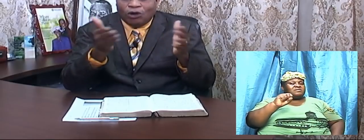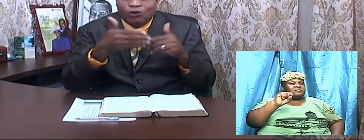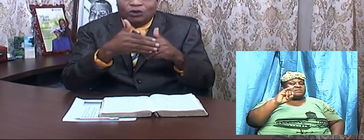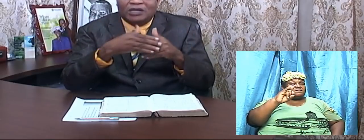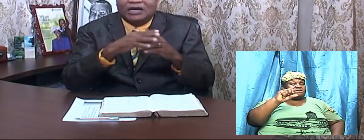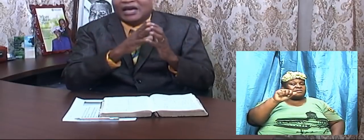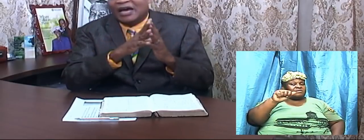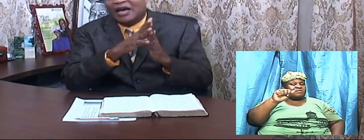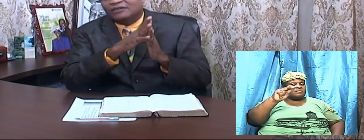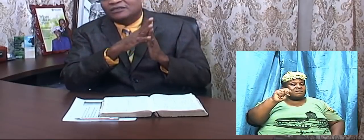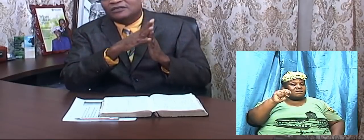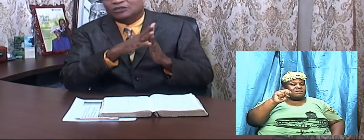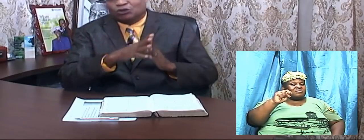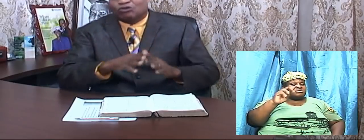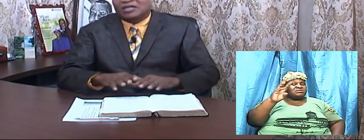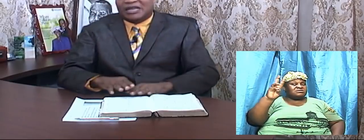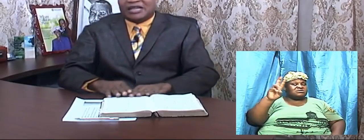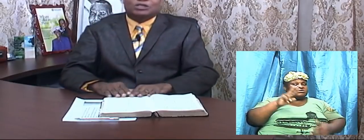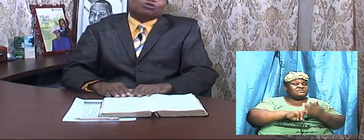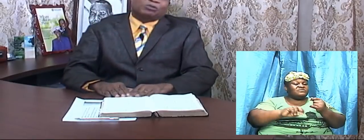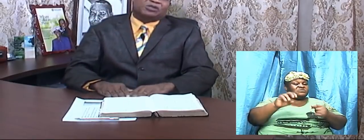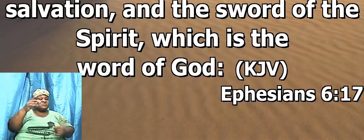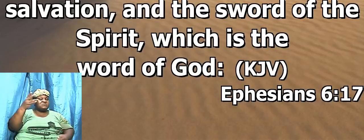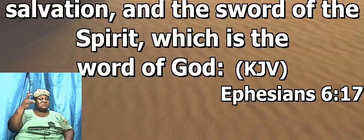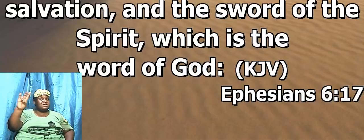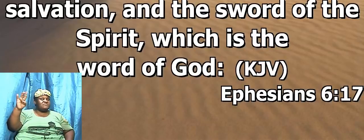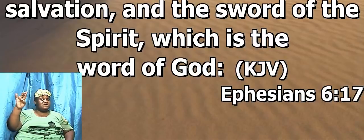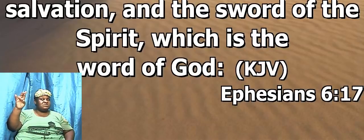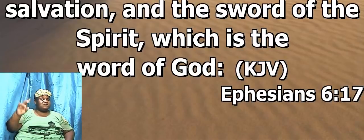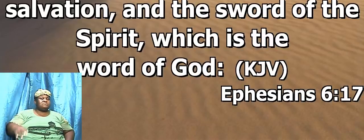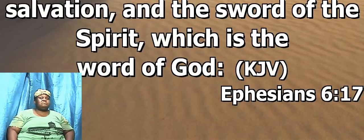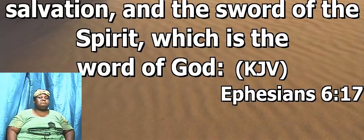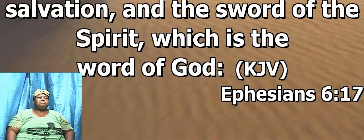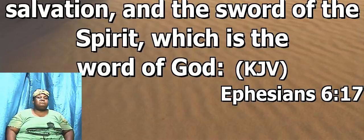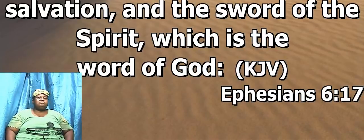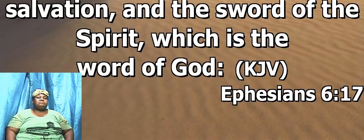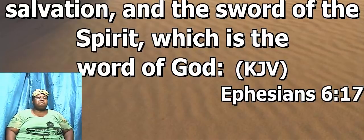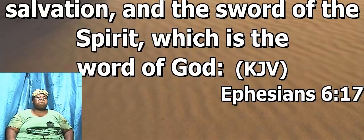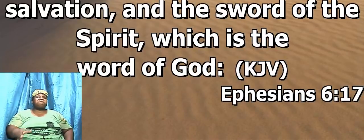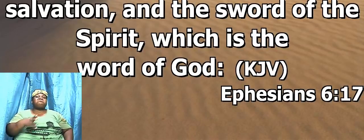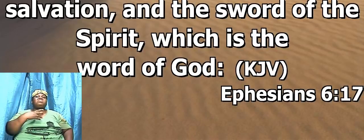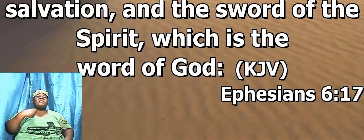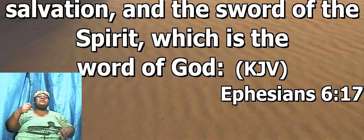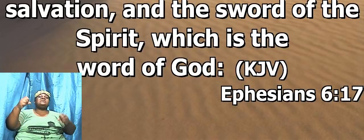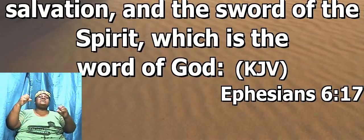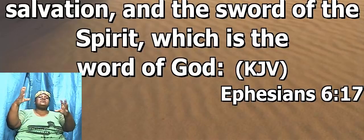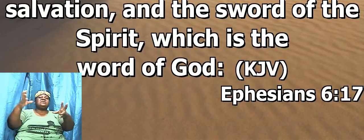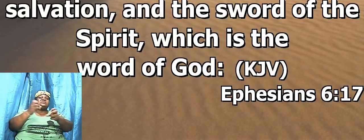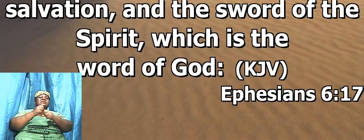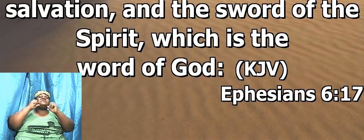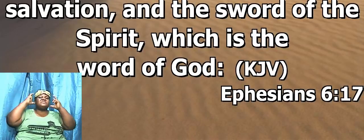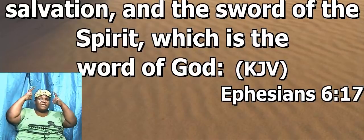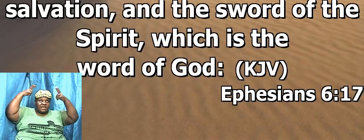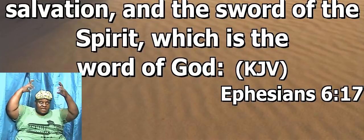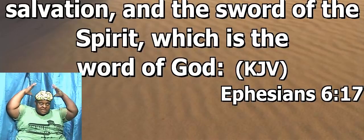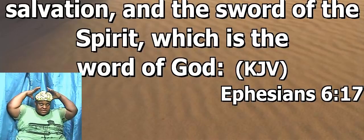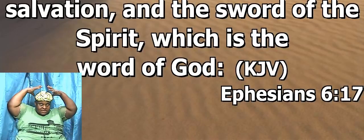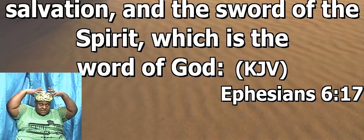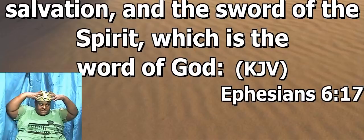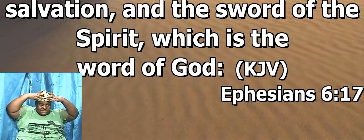all look at the screen and at the scriptures and take the helmet